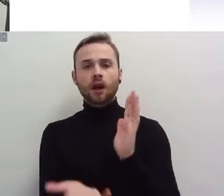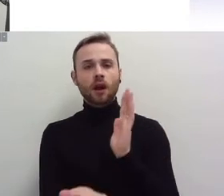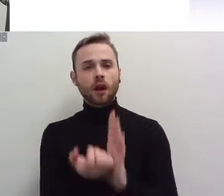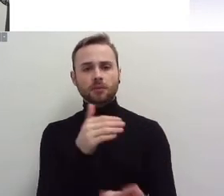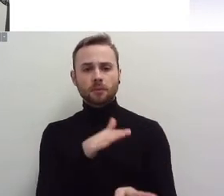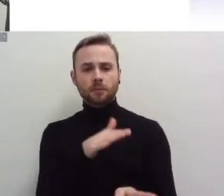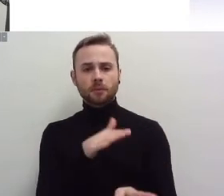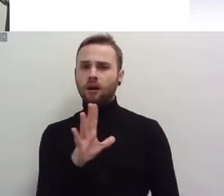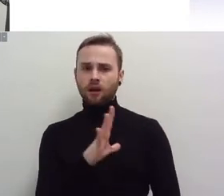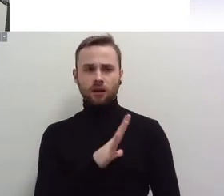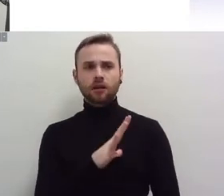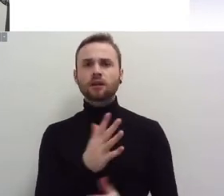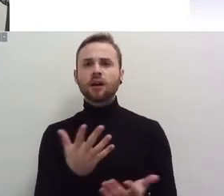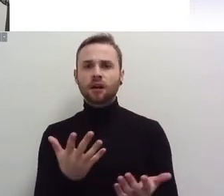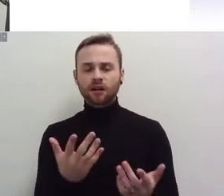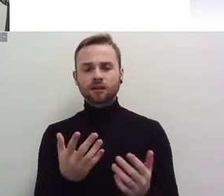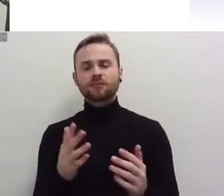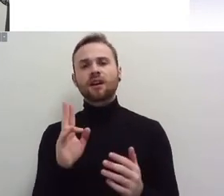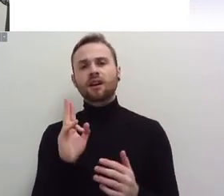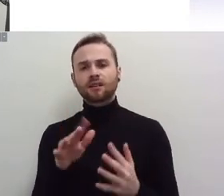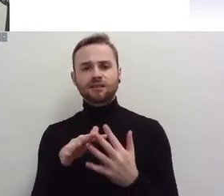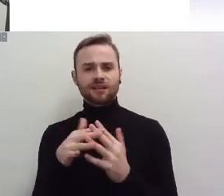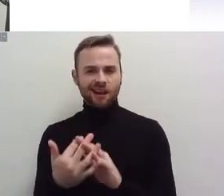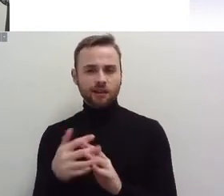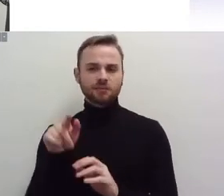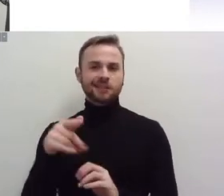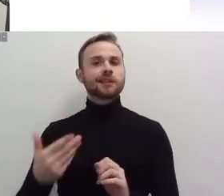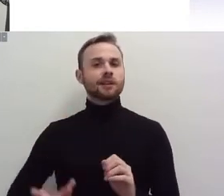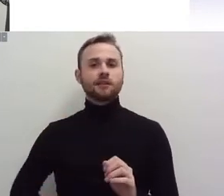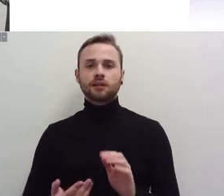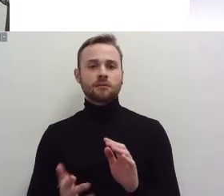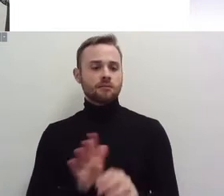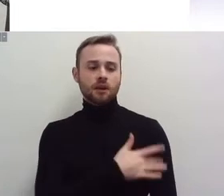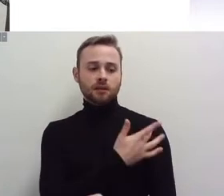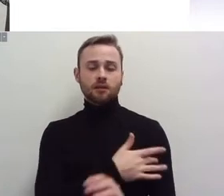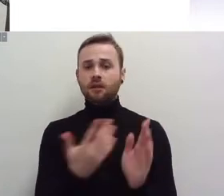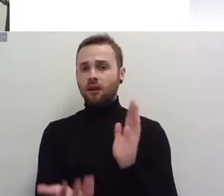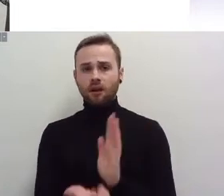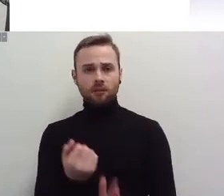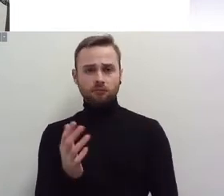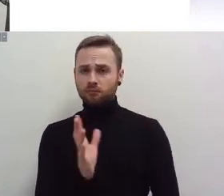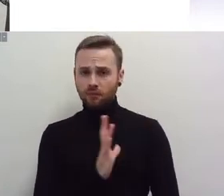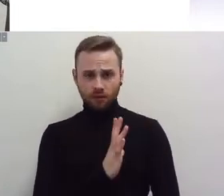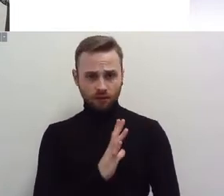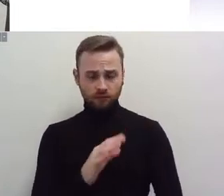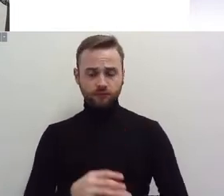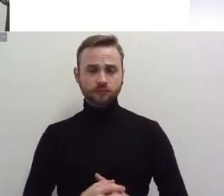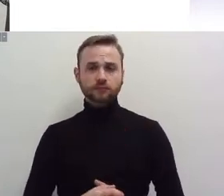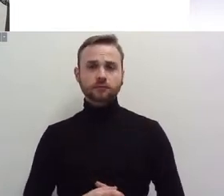services, and the autonomy of service providers can also be problematic in this area